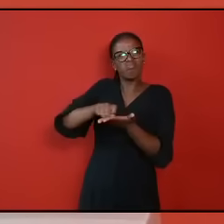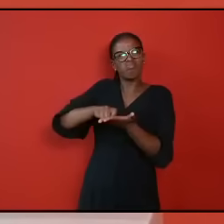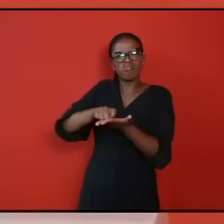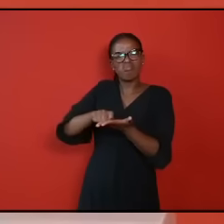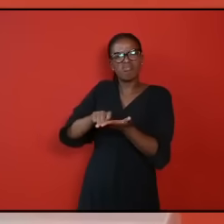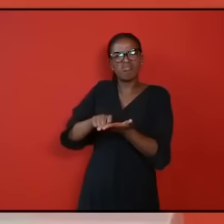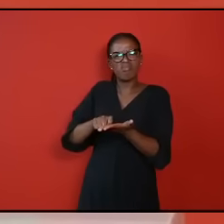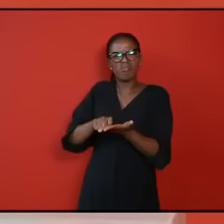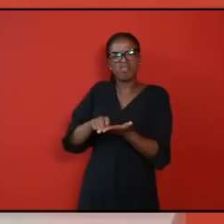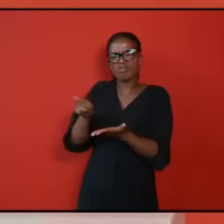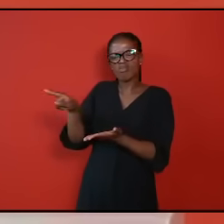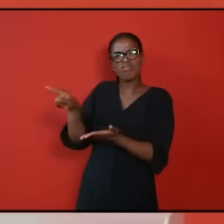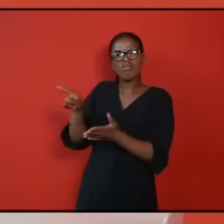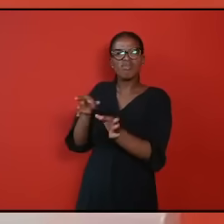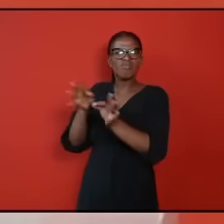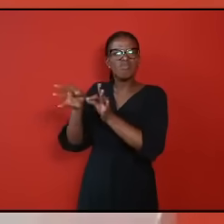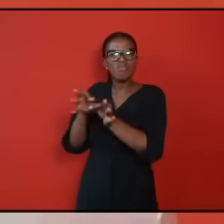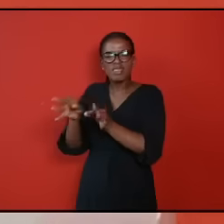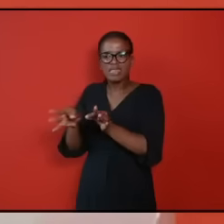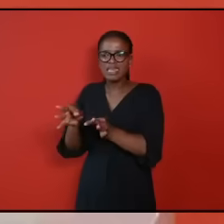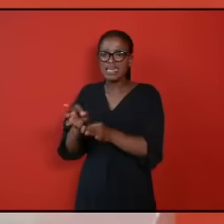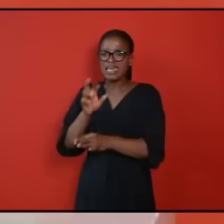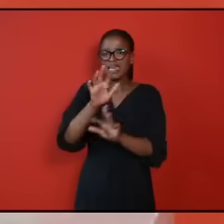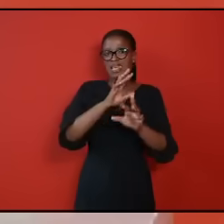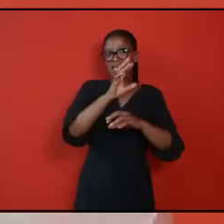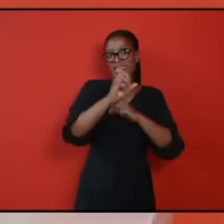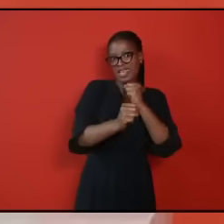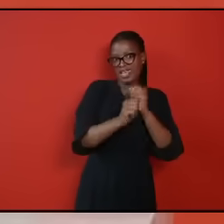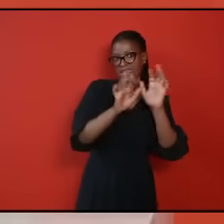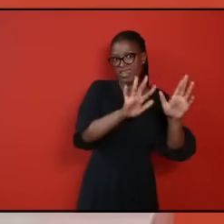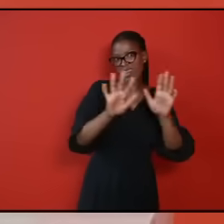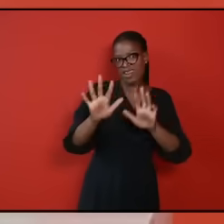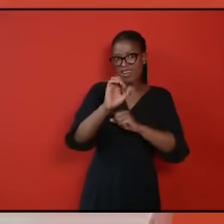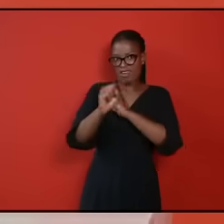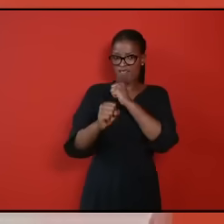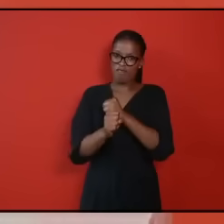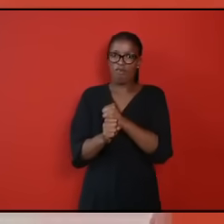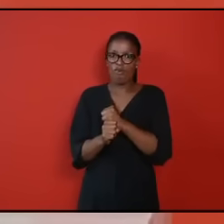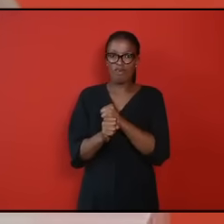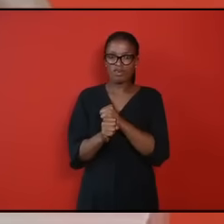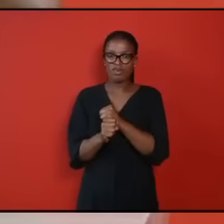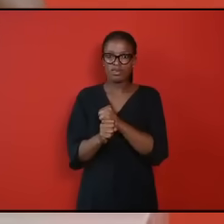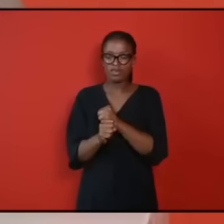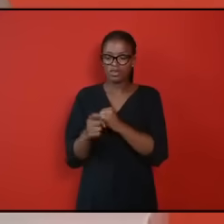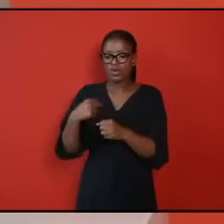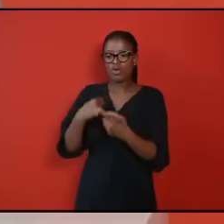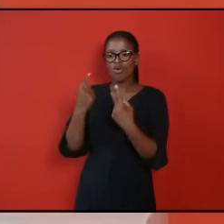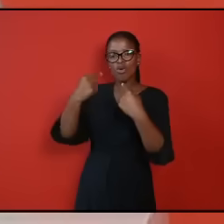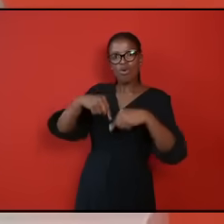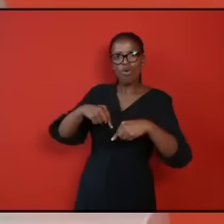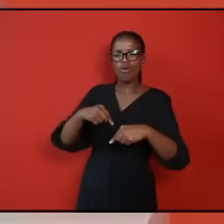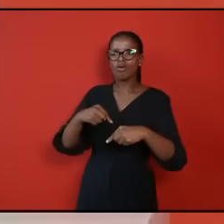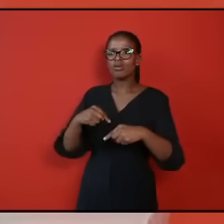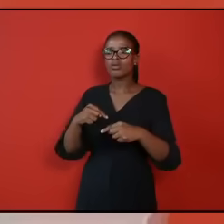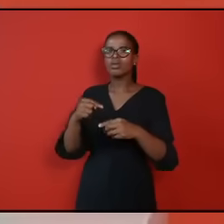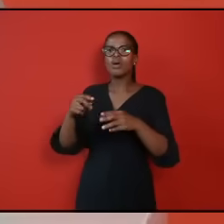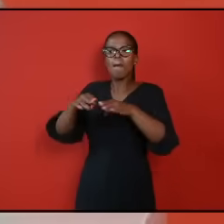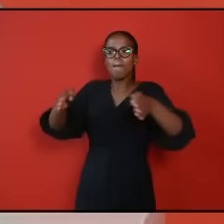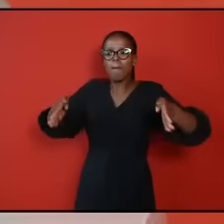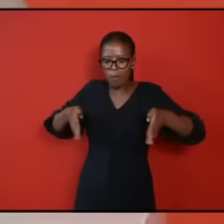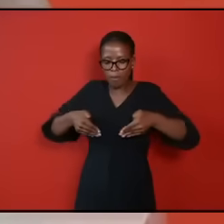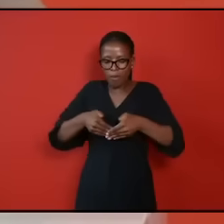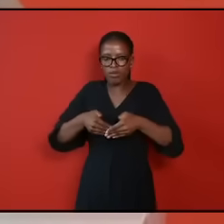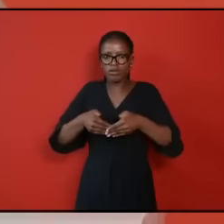grandmother voted like that in 1994. and then you have to be behind the box